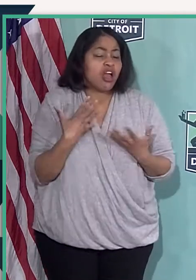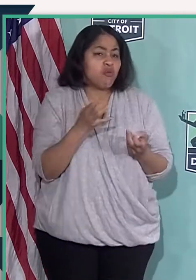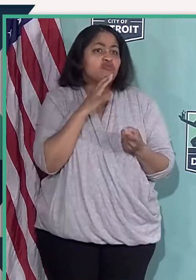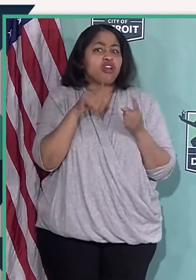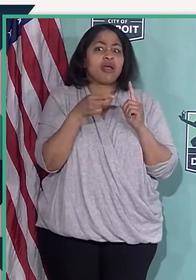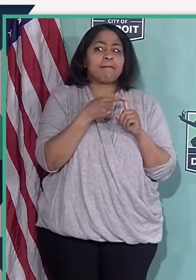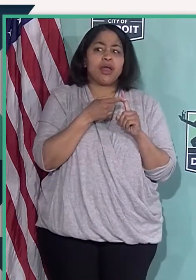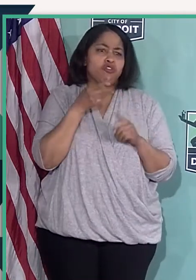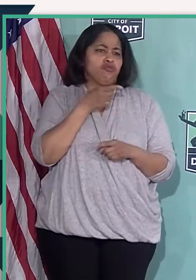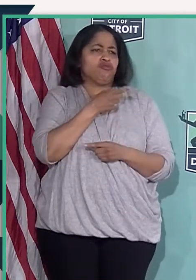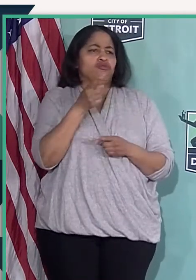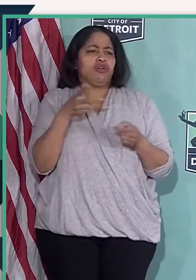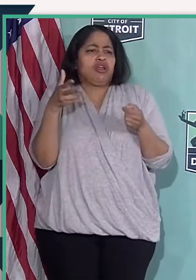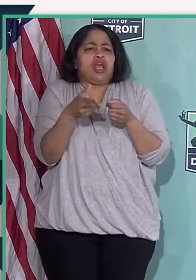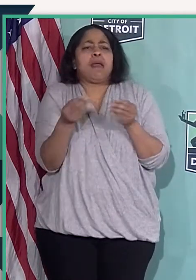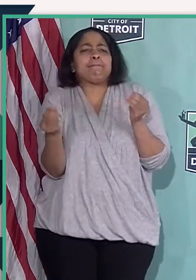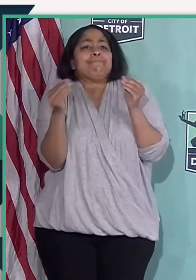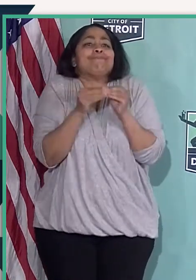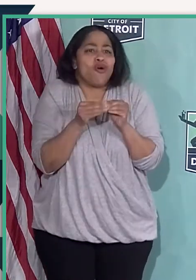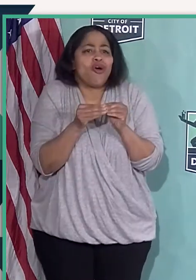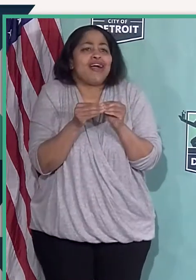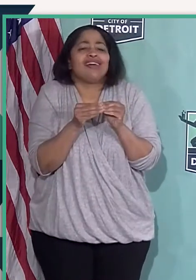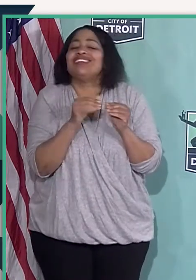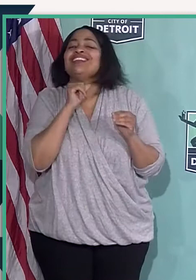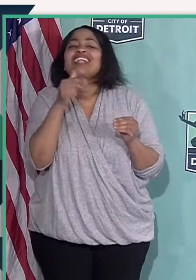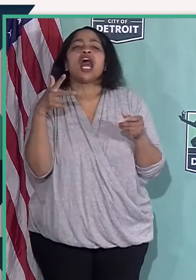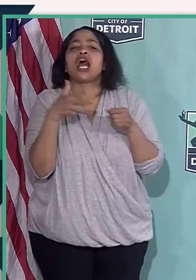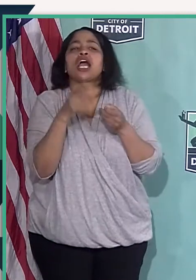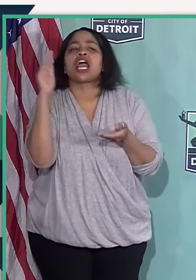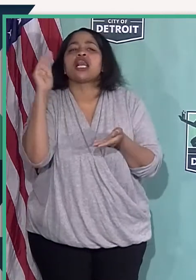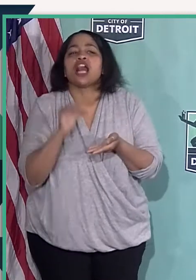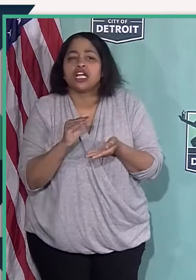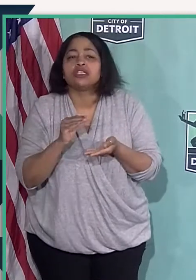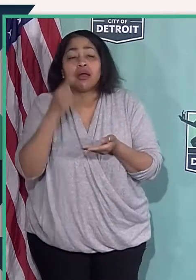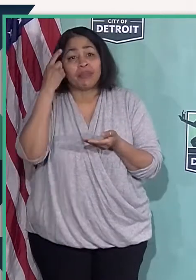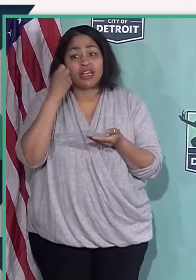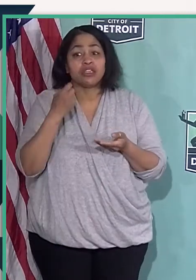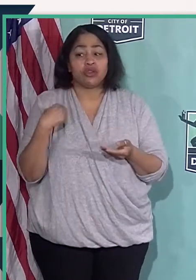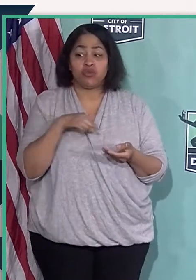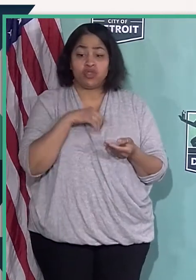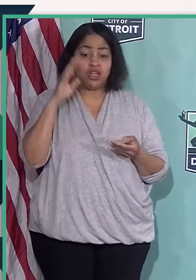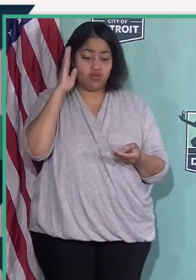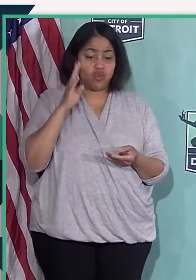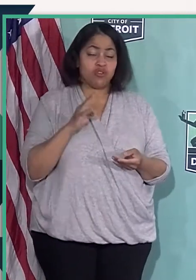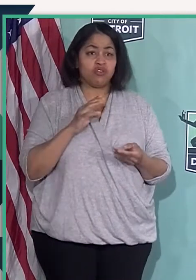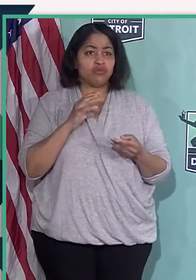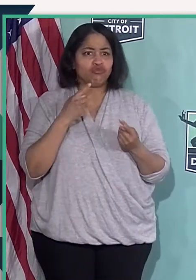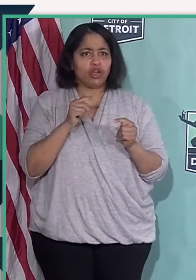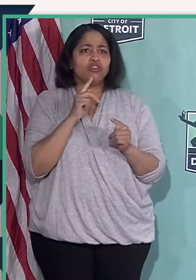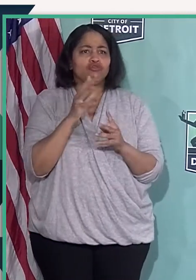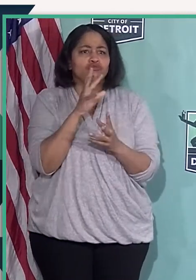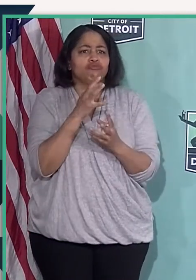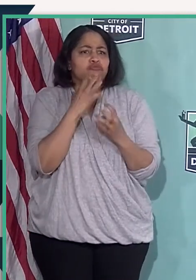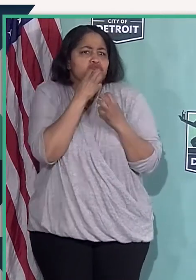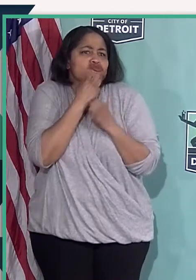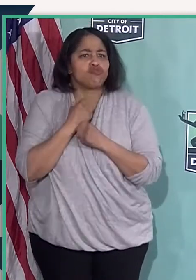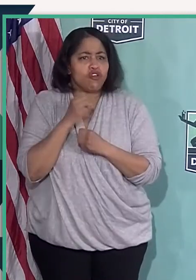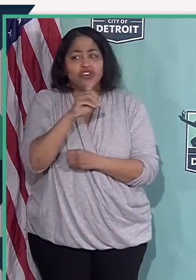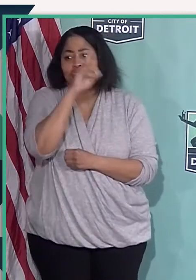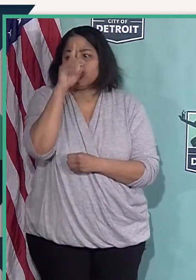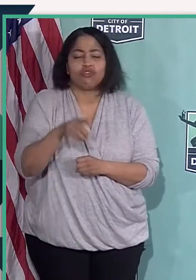talk about cutting more, not cutting less, because we're going to preserve